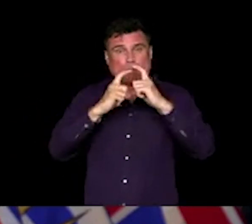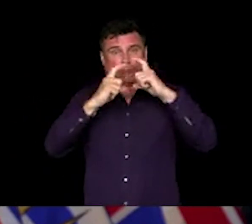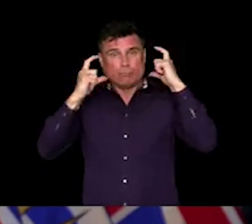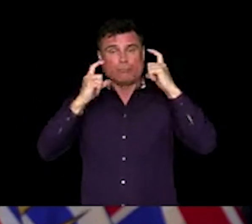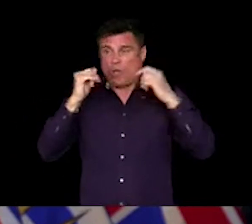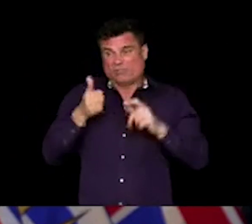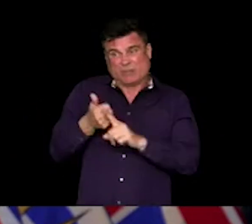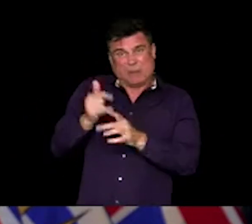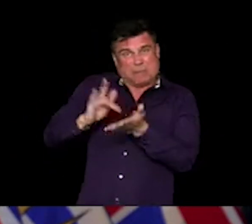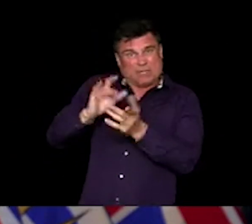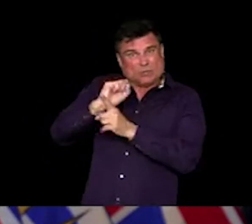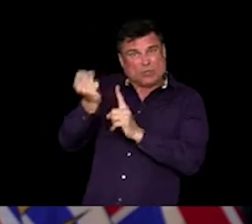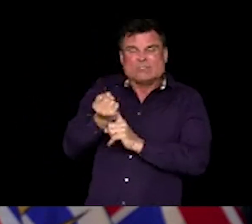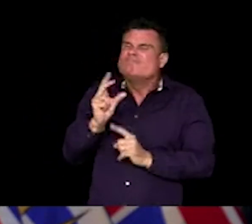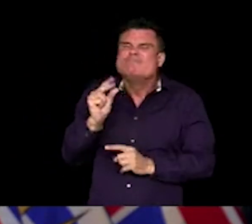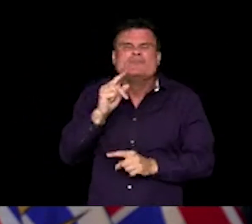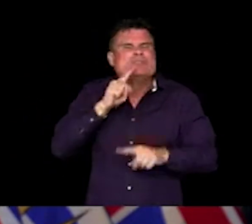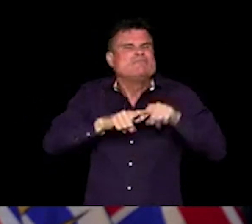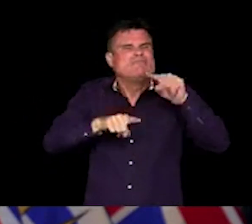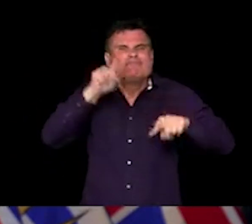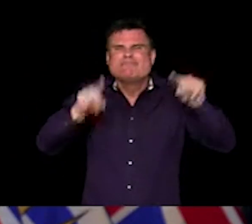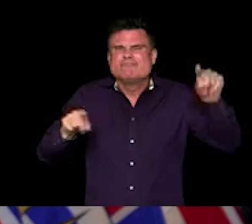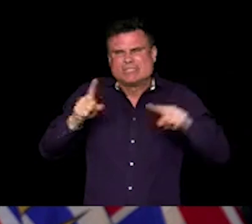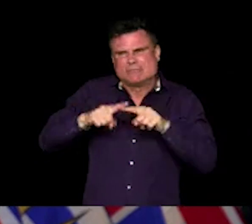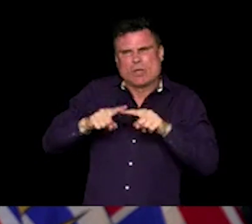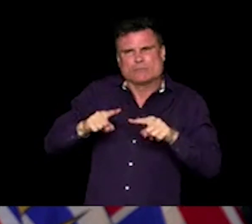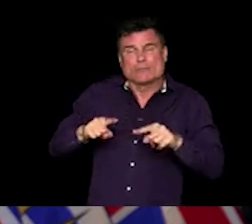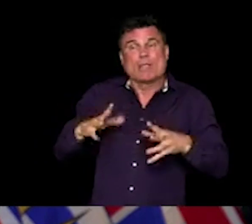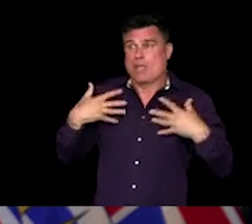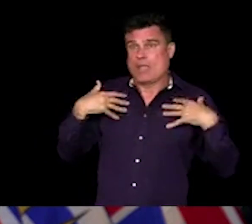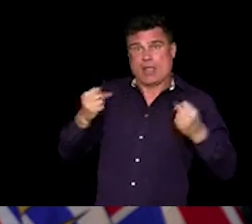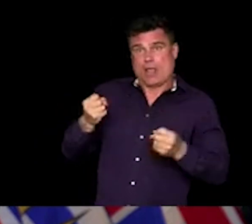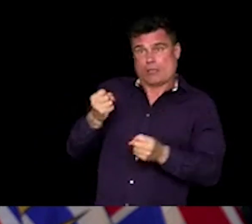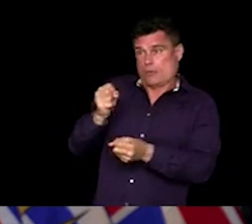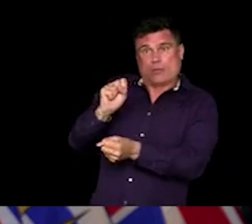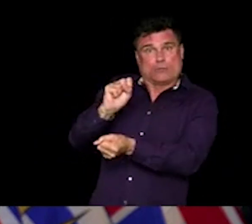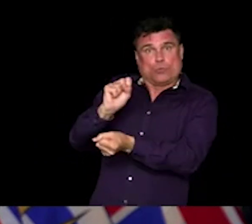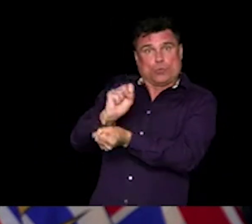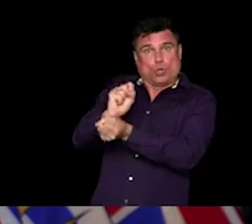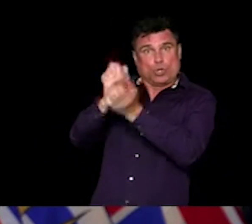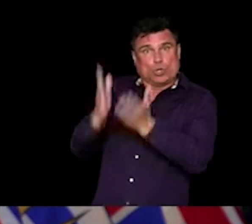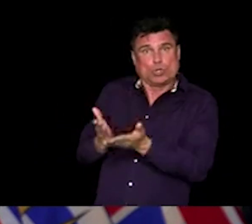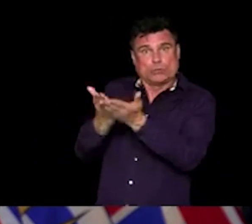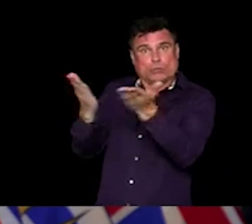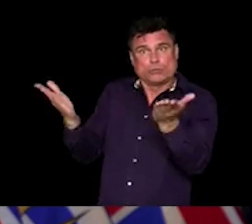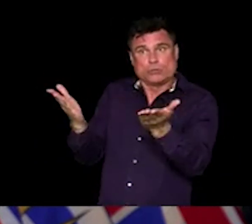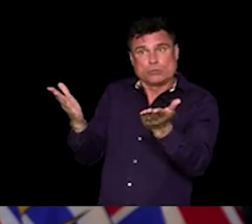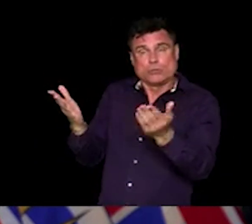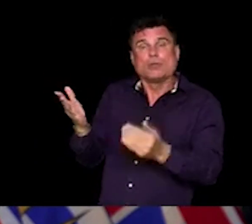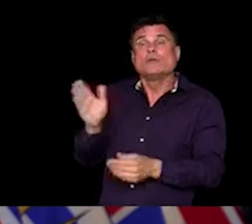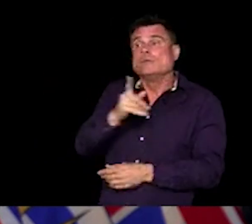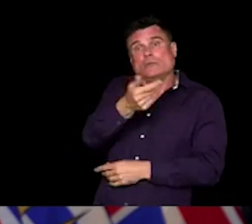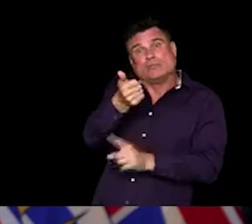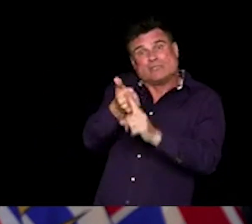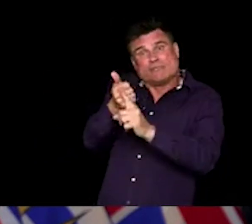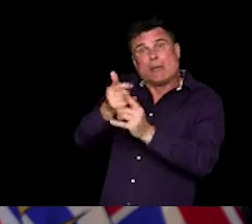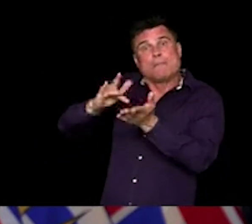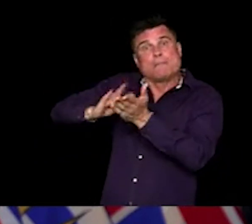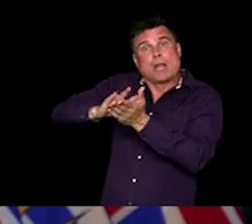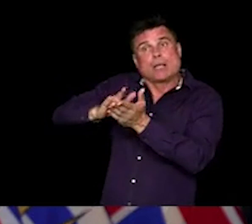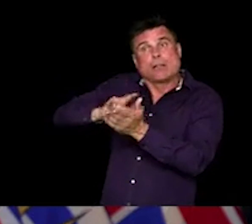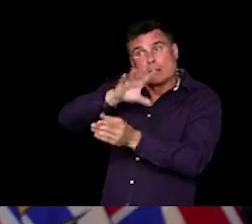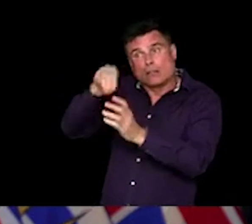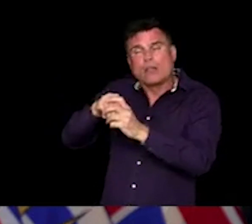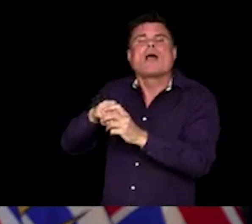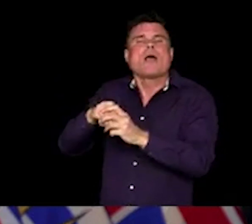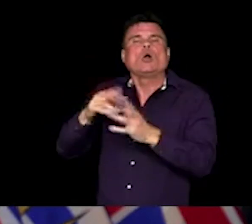of personal protective equipment, because what is needed in the healthcare sector, so medical masks and medical respirators,